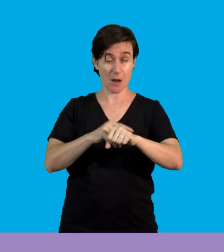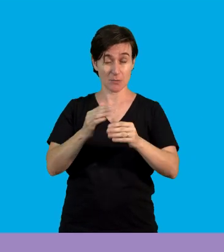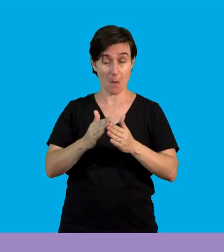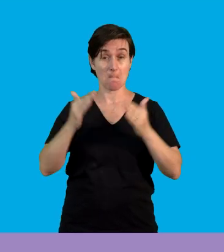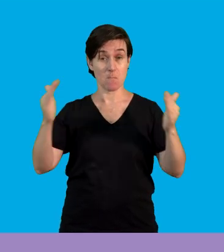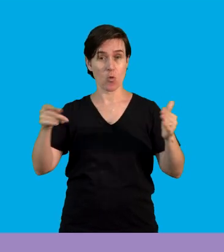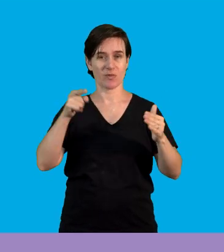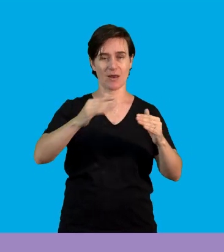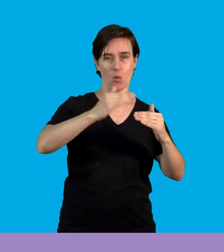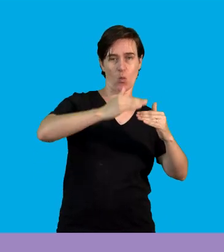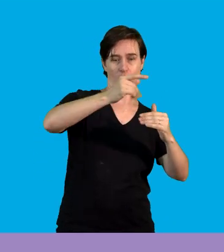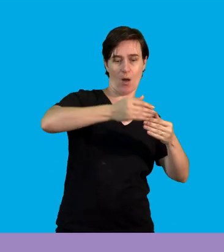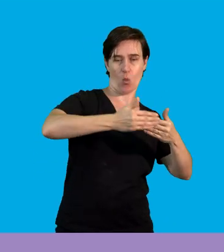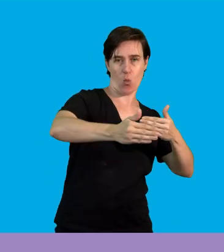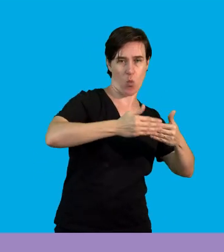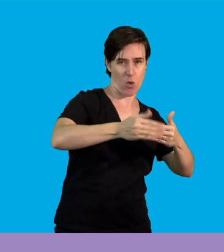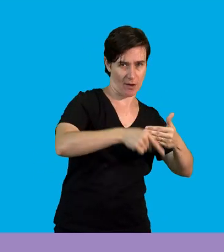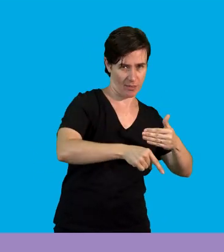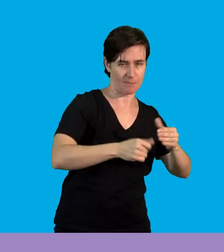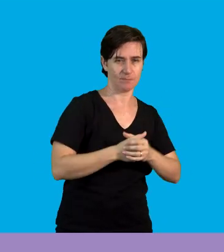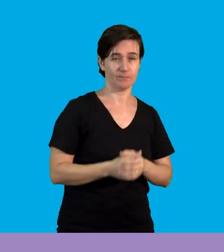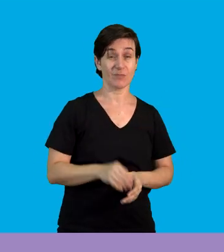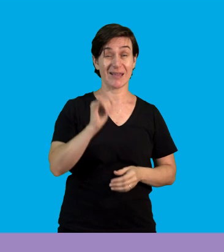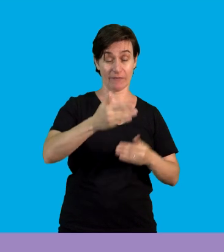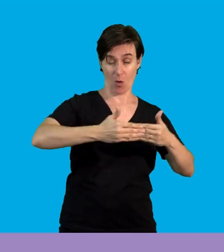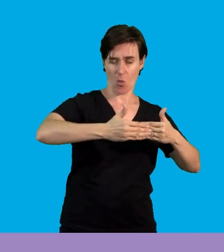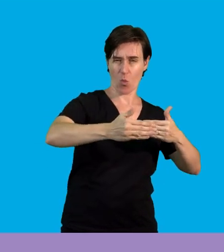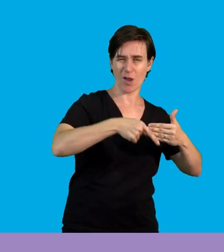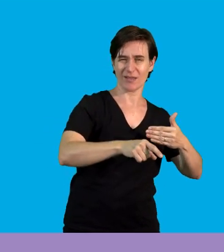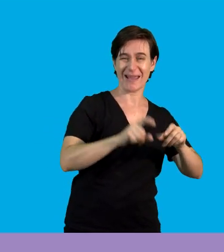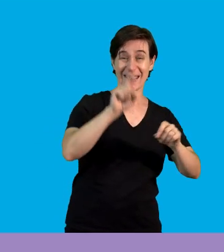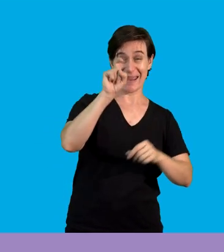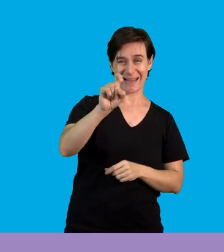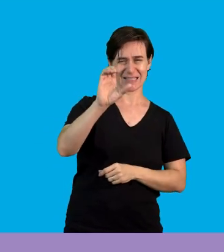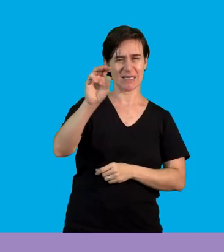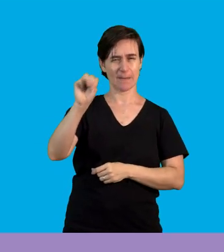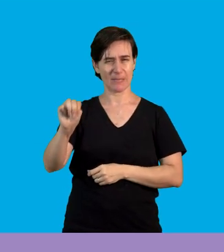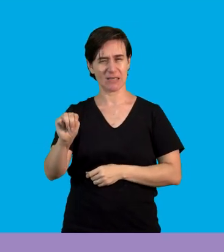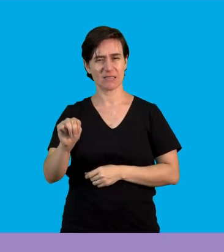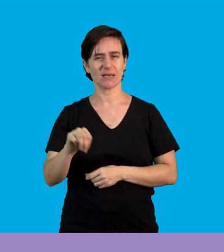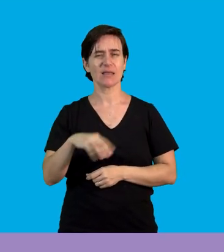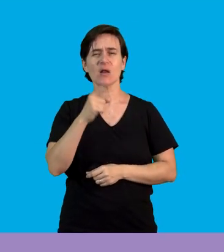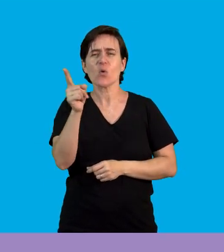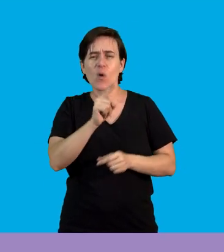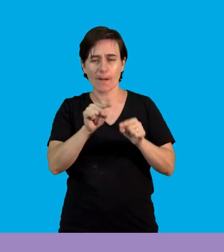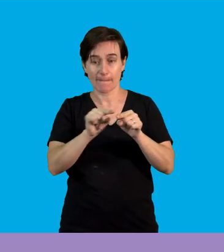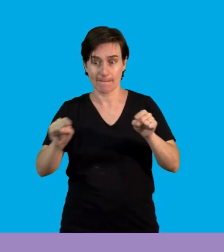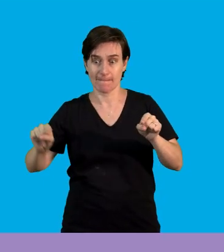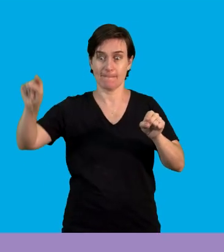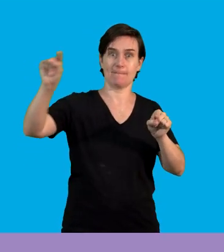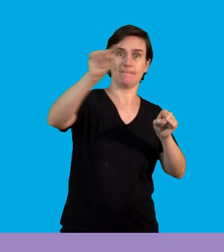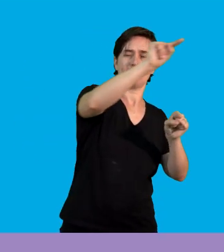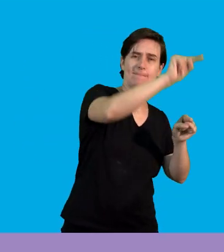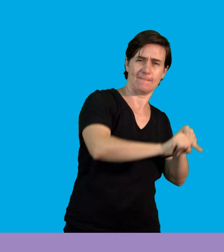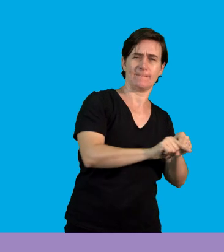times long as its width. If the width is x centimeters, write the expression for the perimeter of the